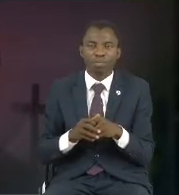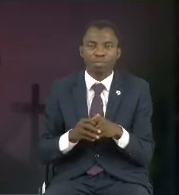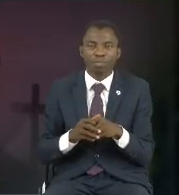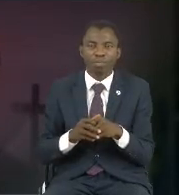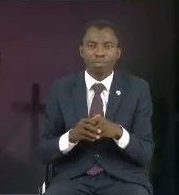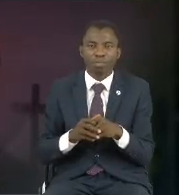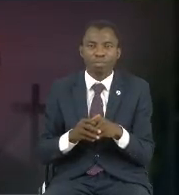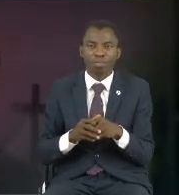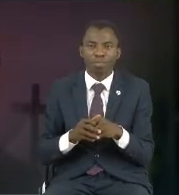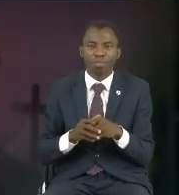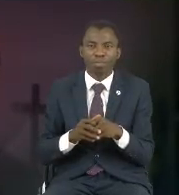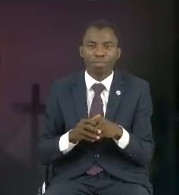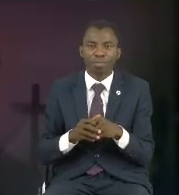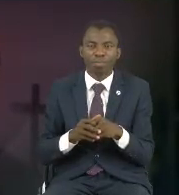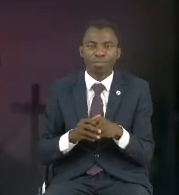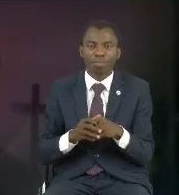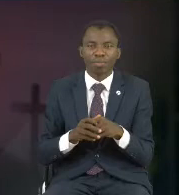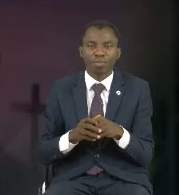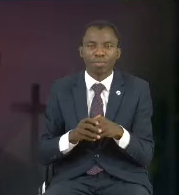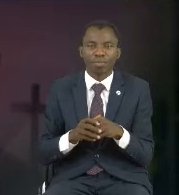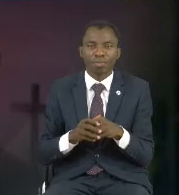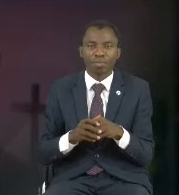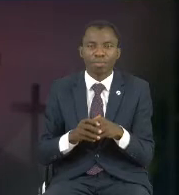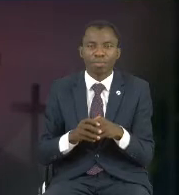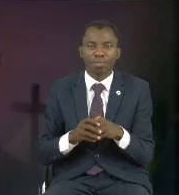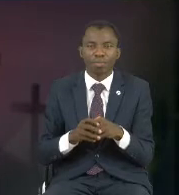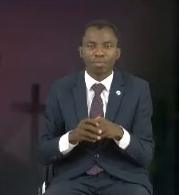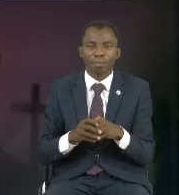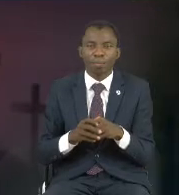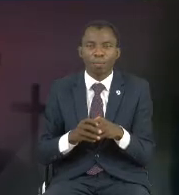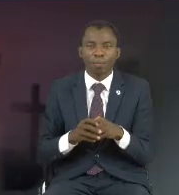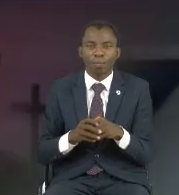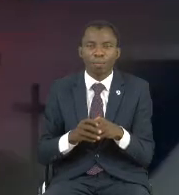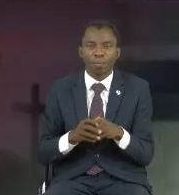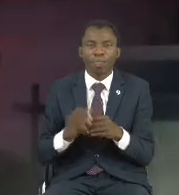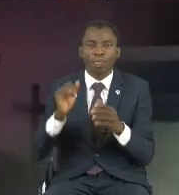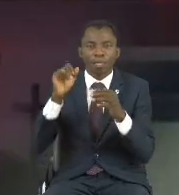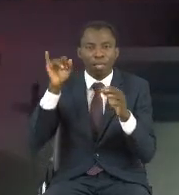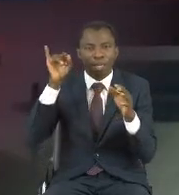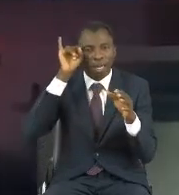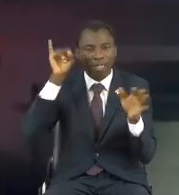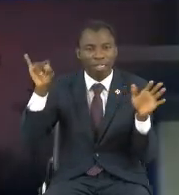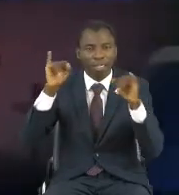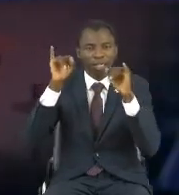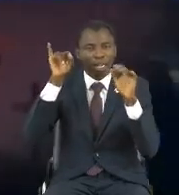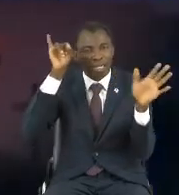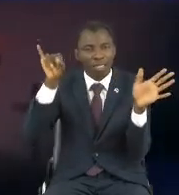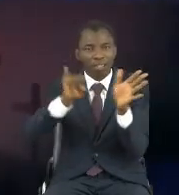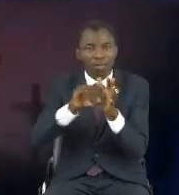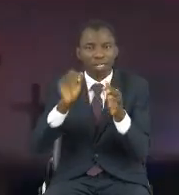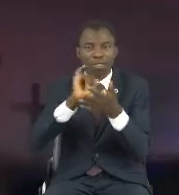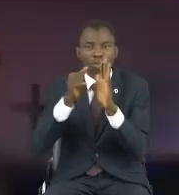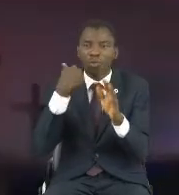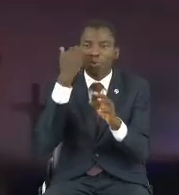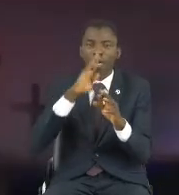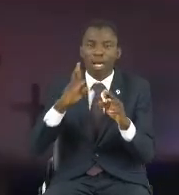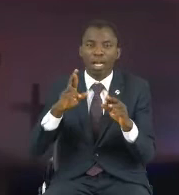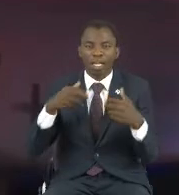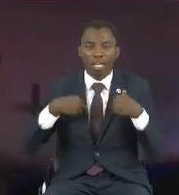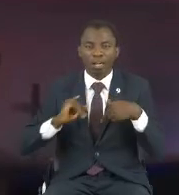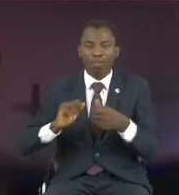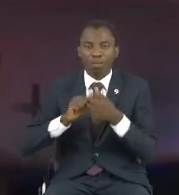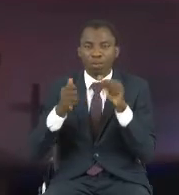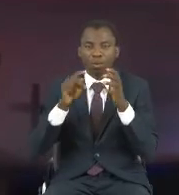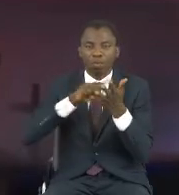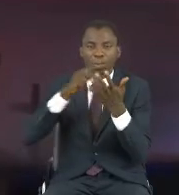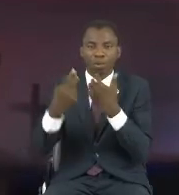testimonies. Just identify those who are having problems, those who are